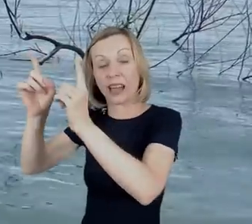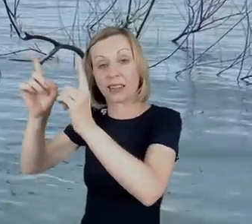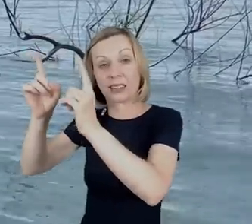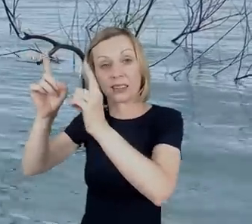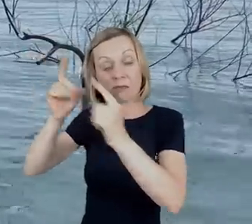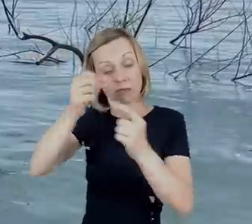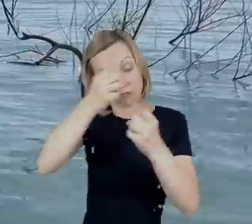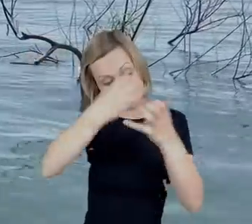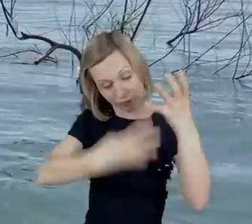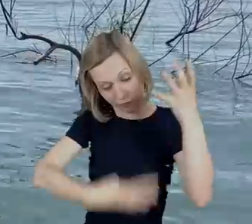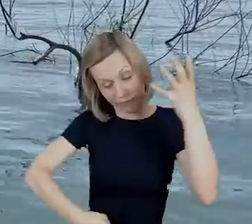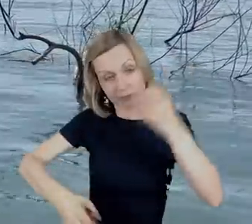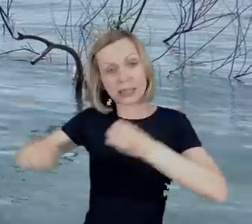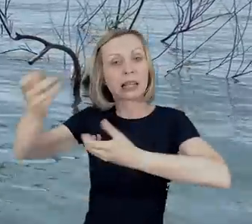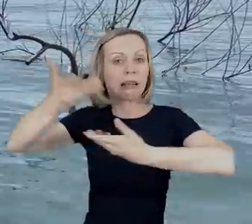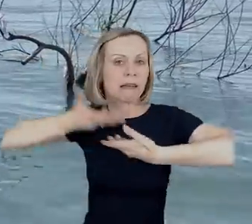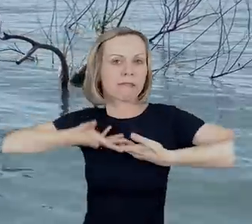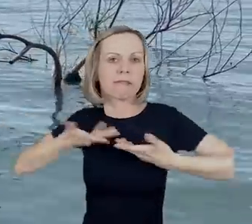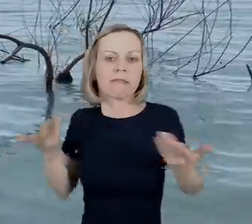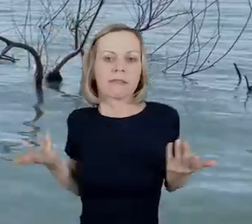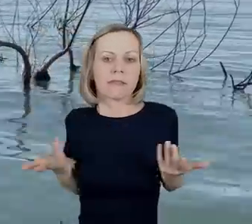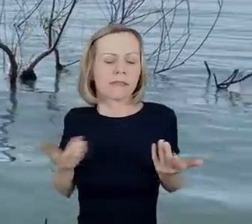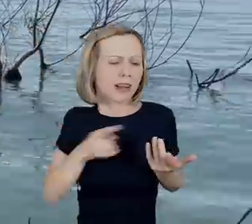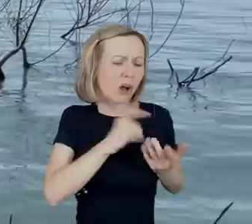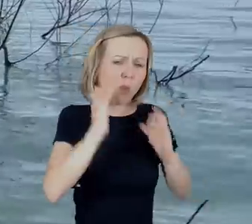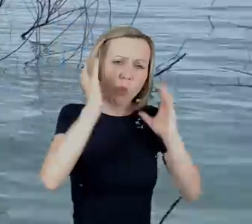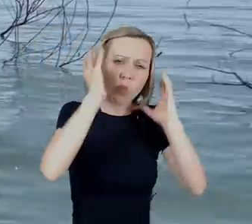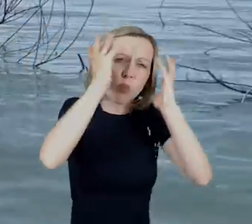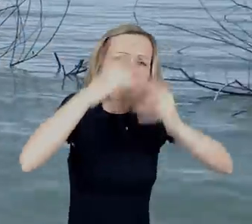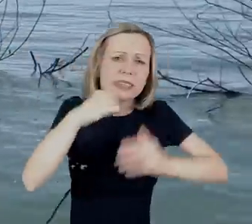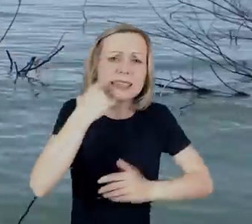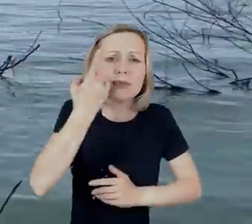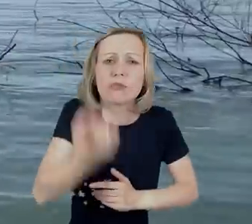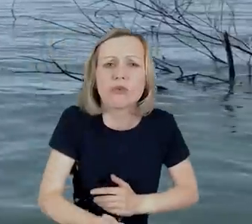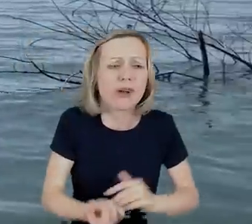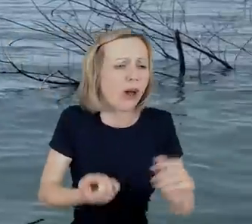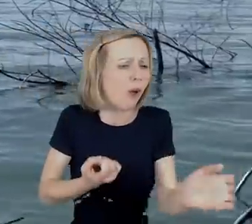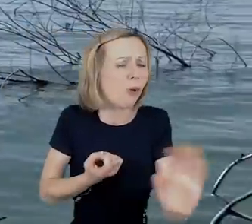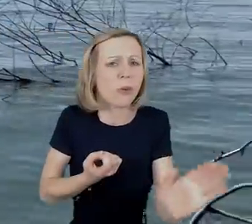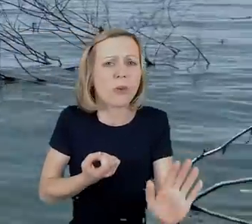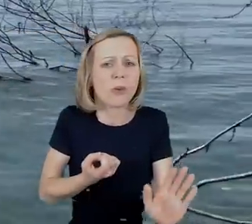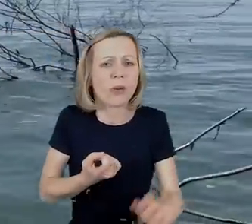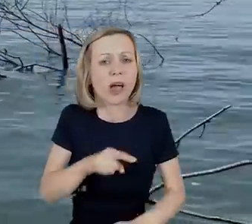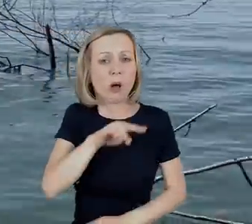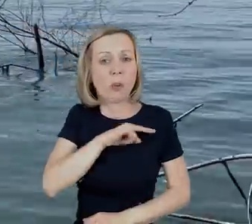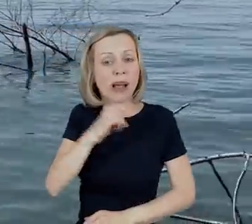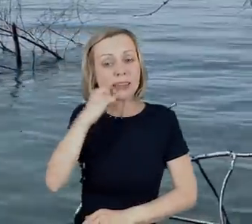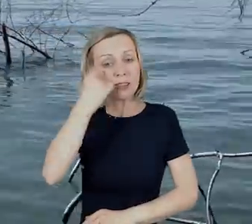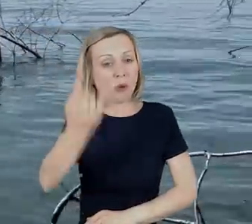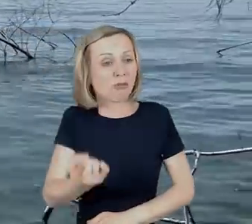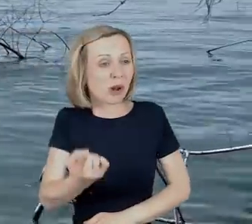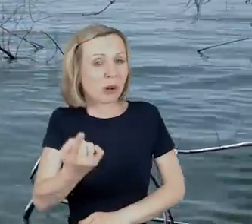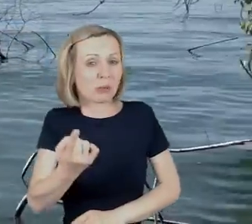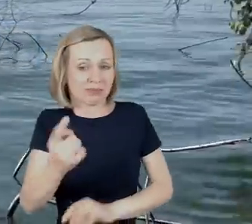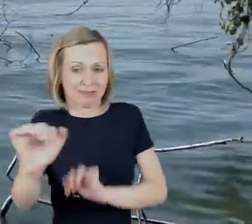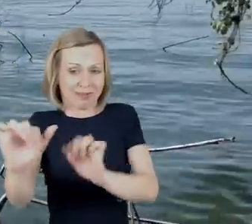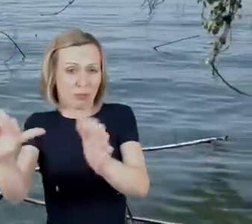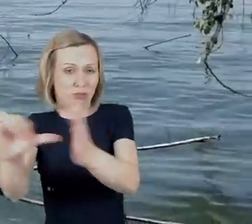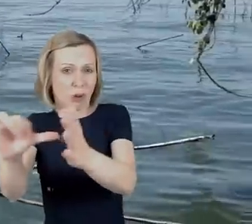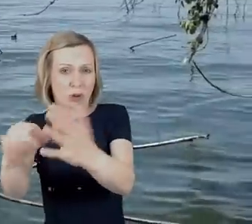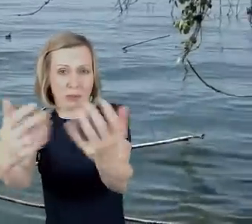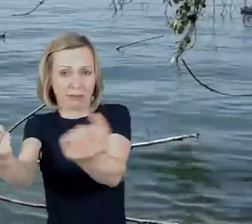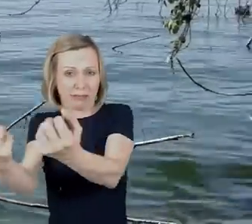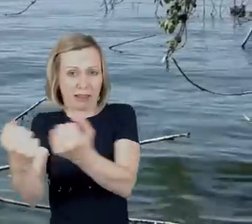you as well. So do not worry about tomorrow, for tomorrow will bring worries of its